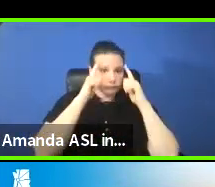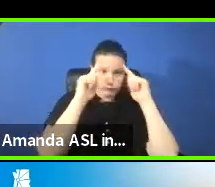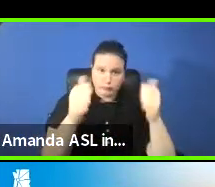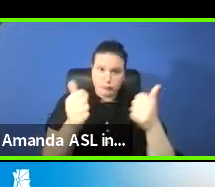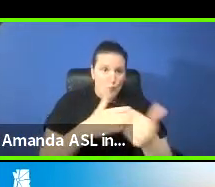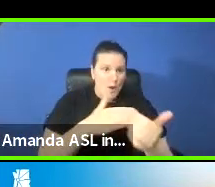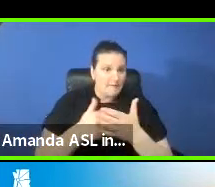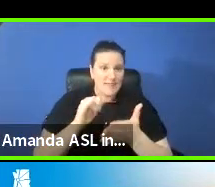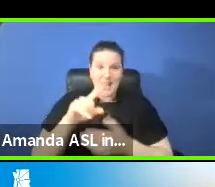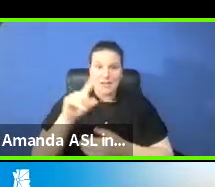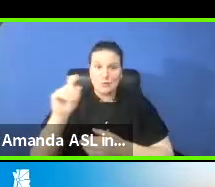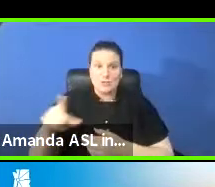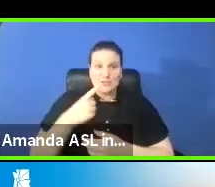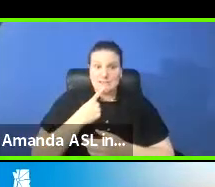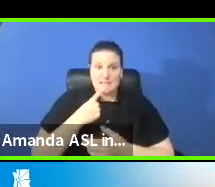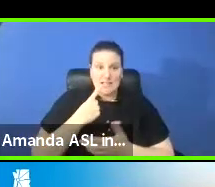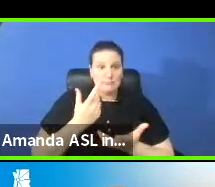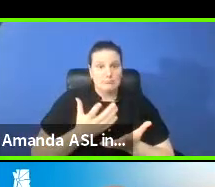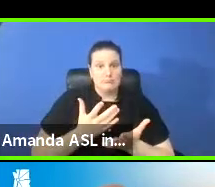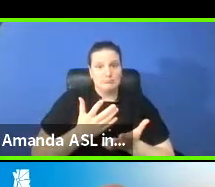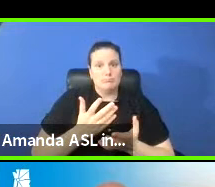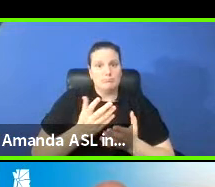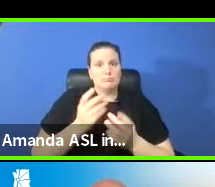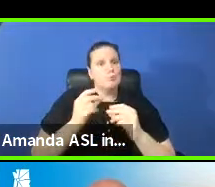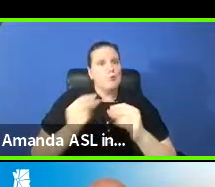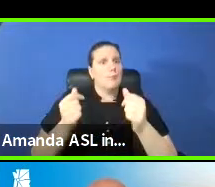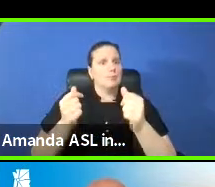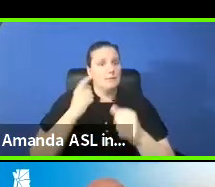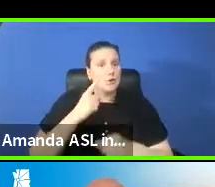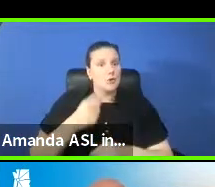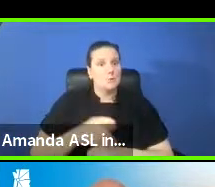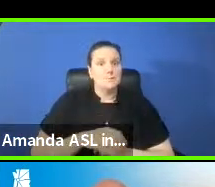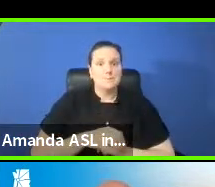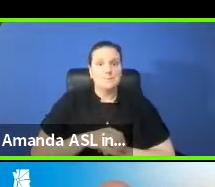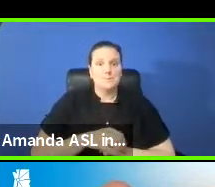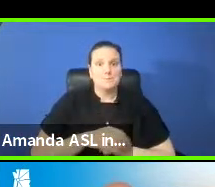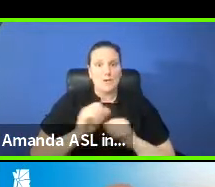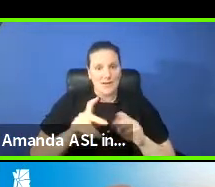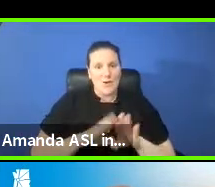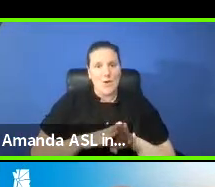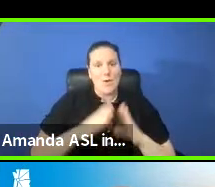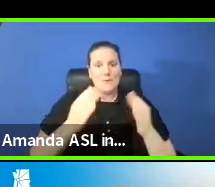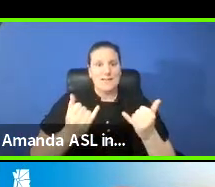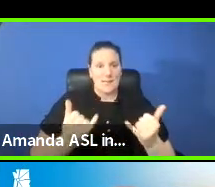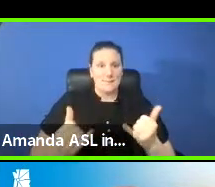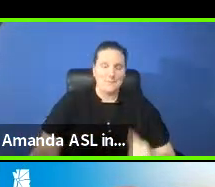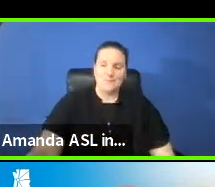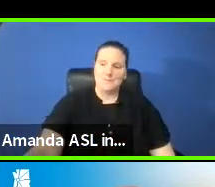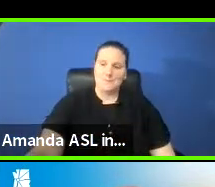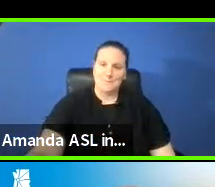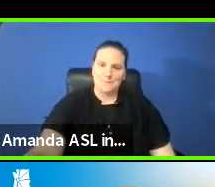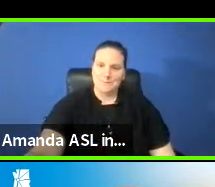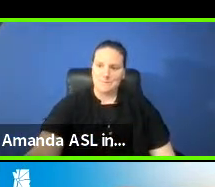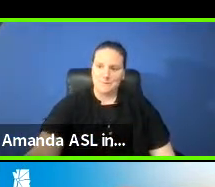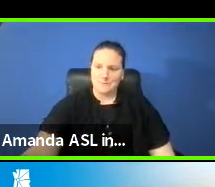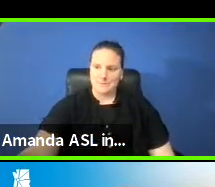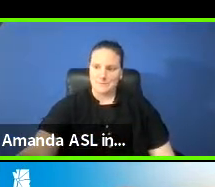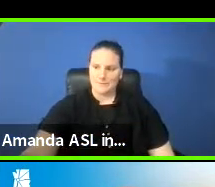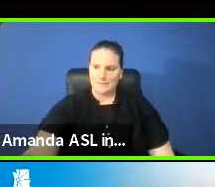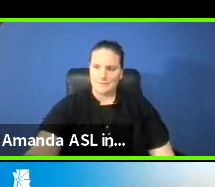question says to you. Just a prompt. All right, so we'll open all those now.